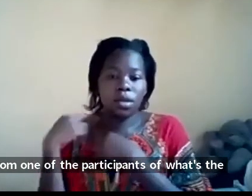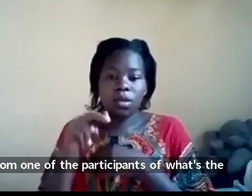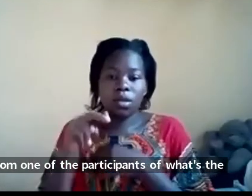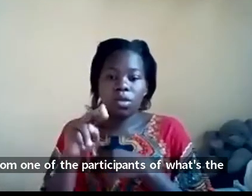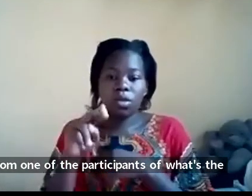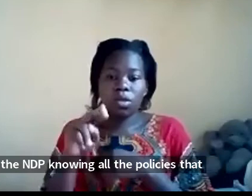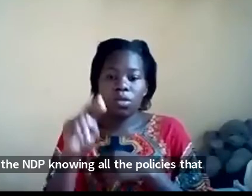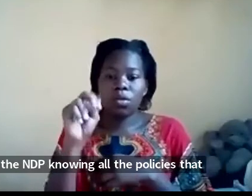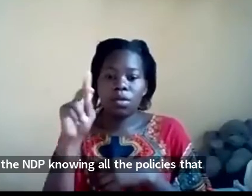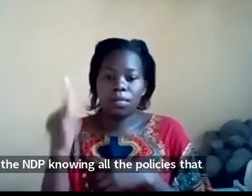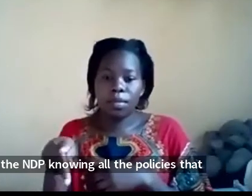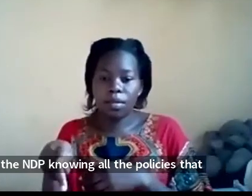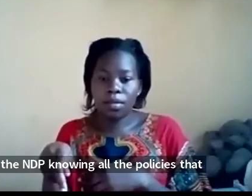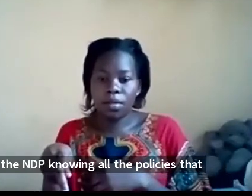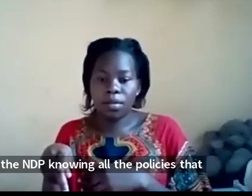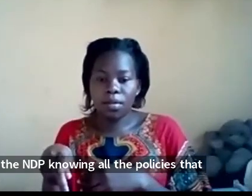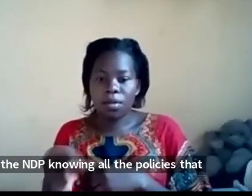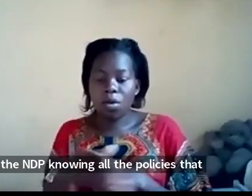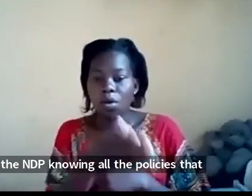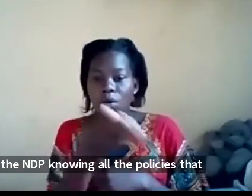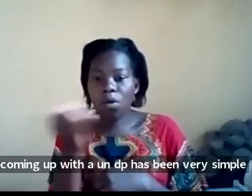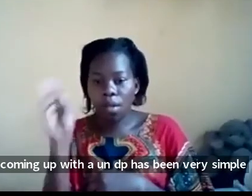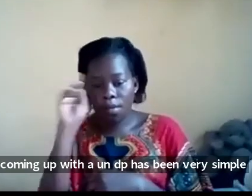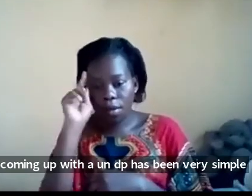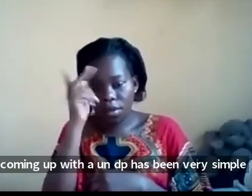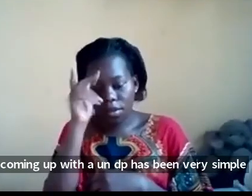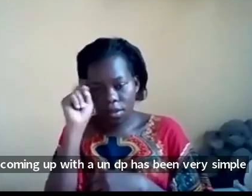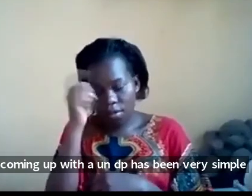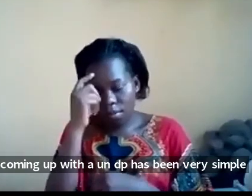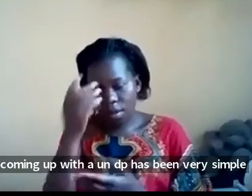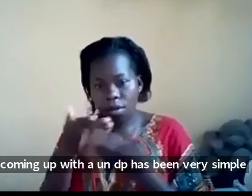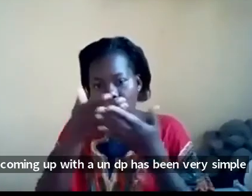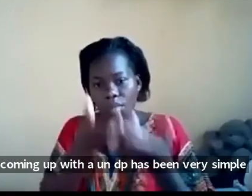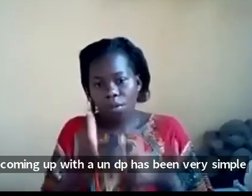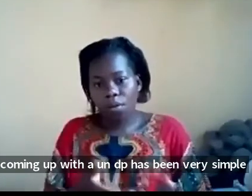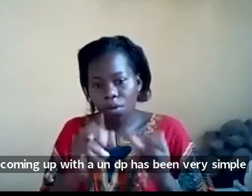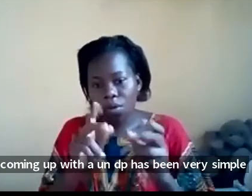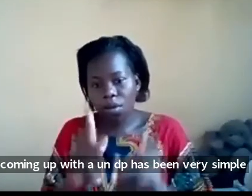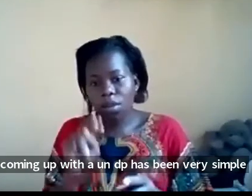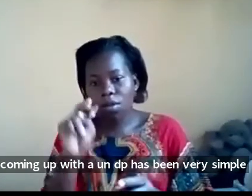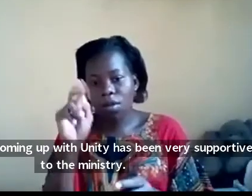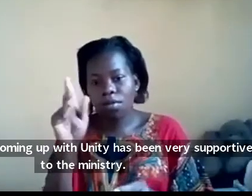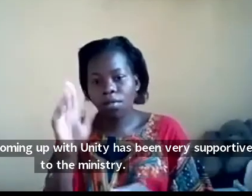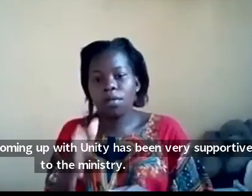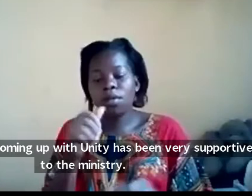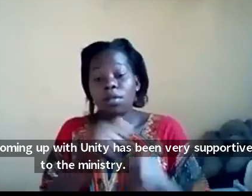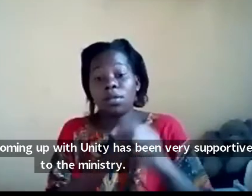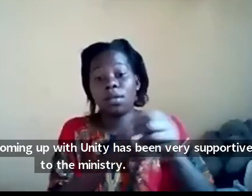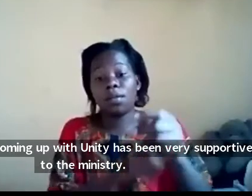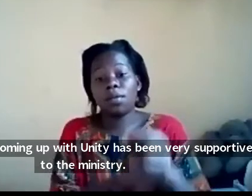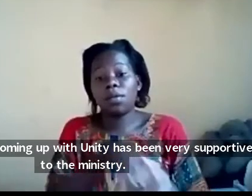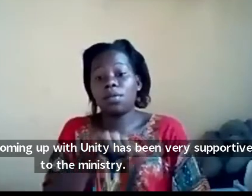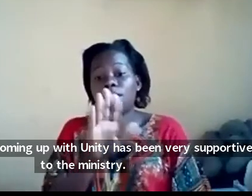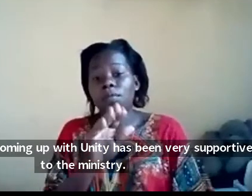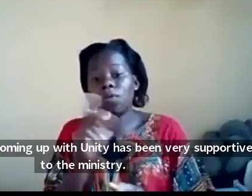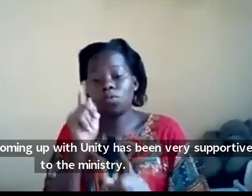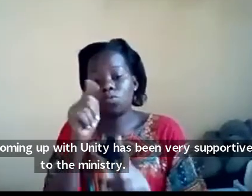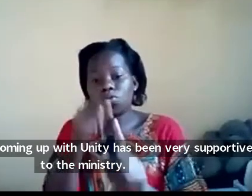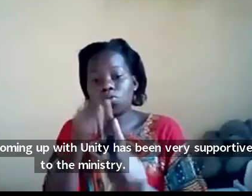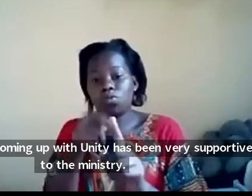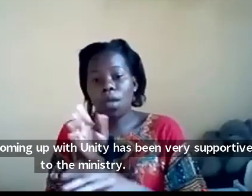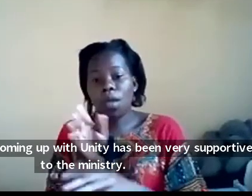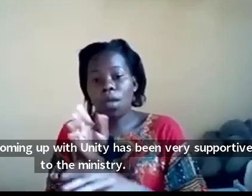with. UNDP has been very supportive to the ministry, right from the